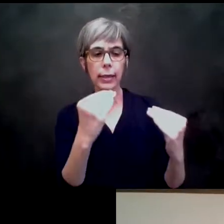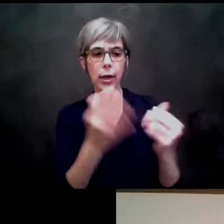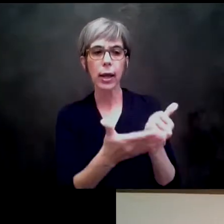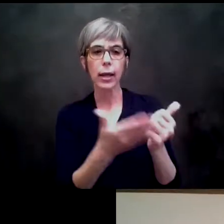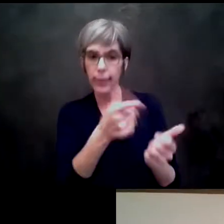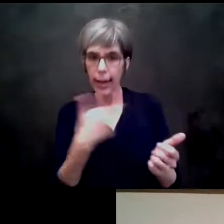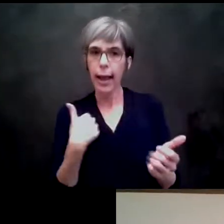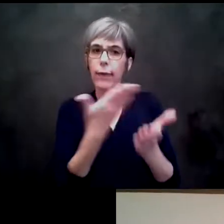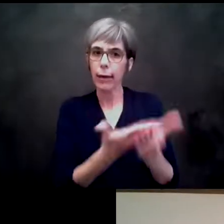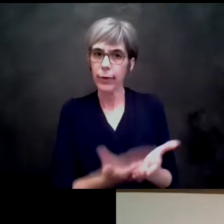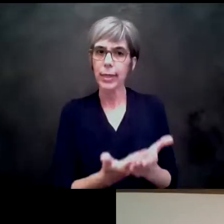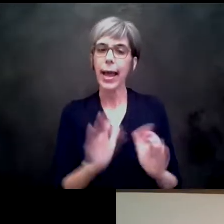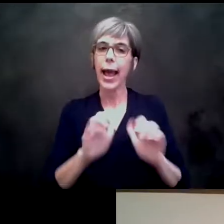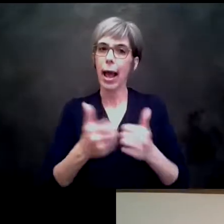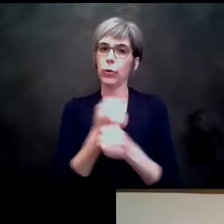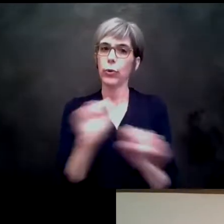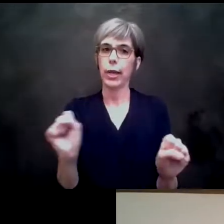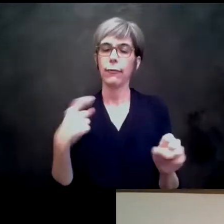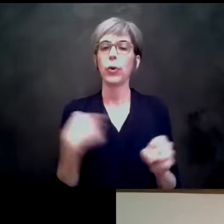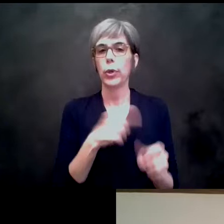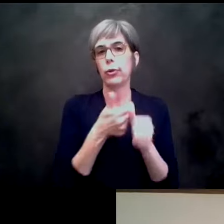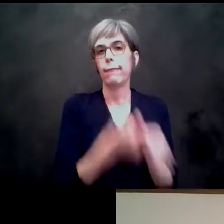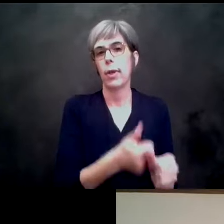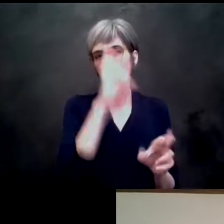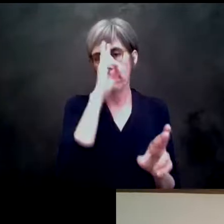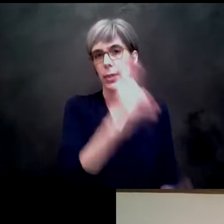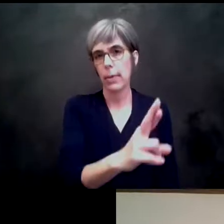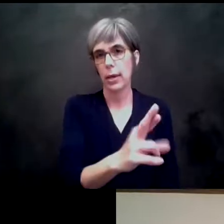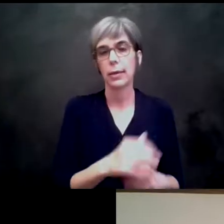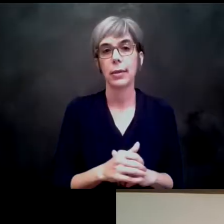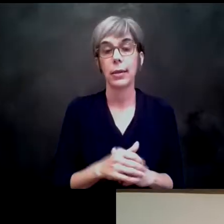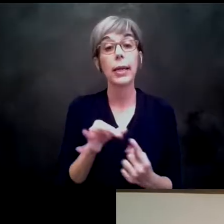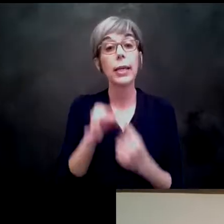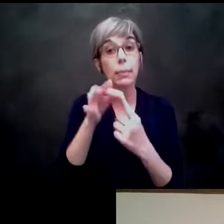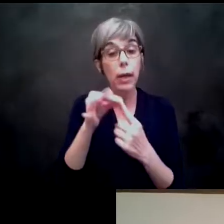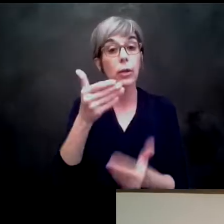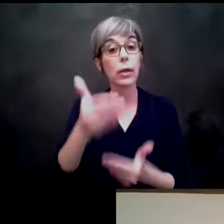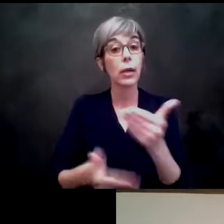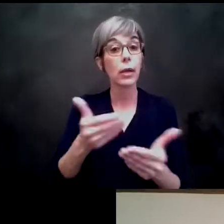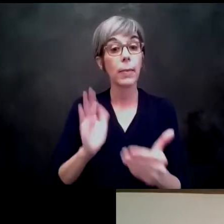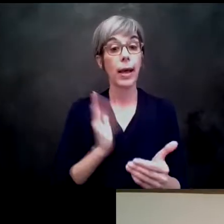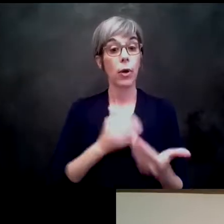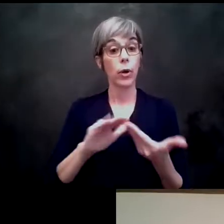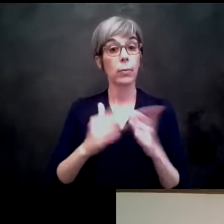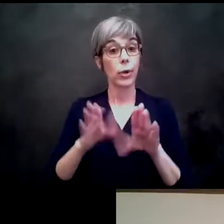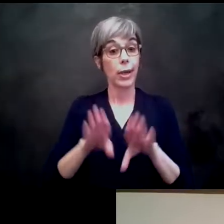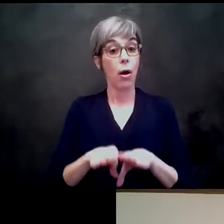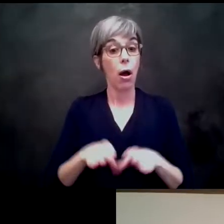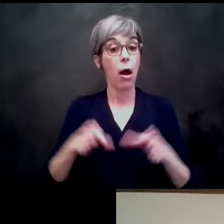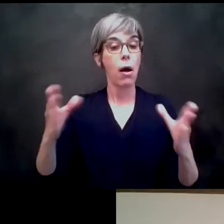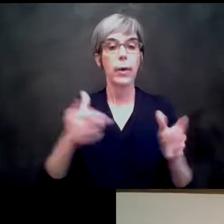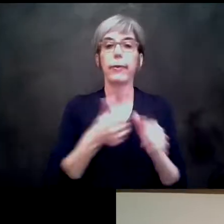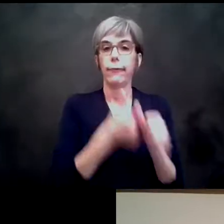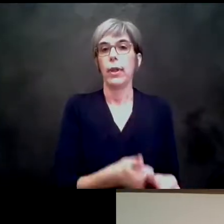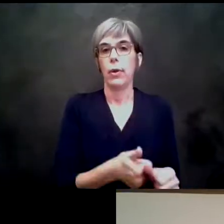safe, and certainly in the process of reopening communities, which our Muslim community will be doing in the weeks